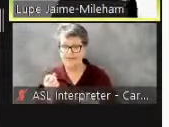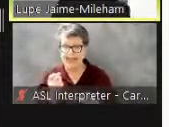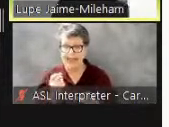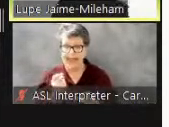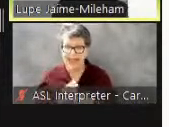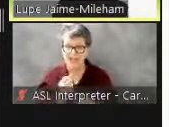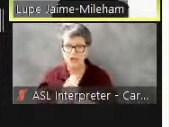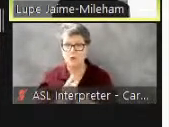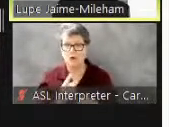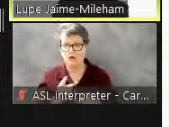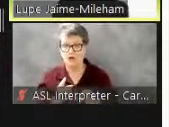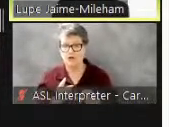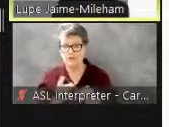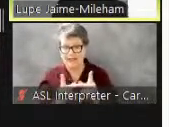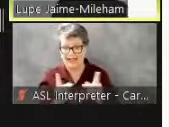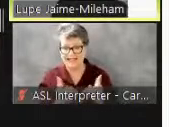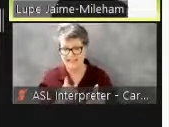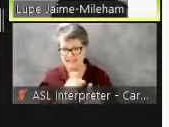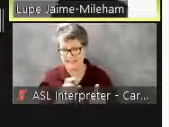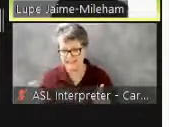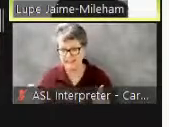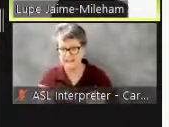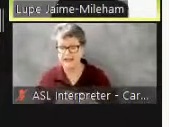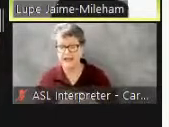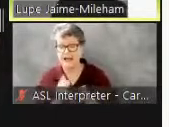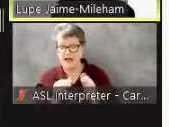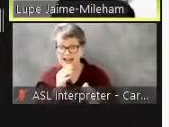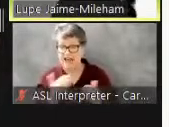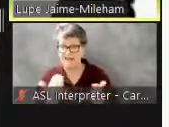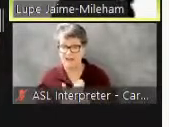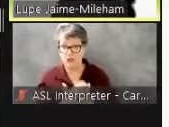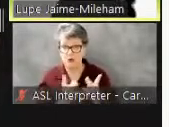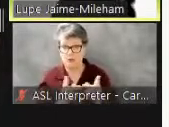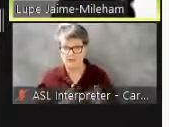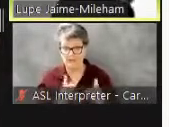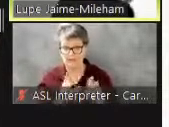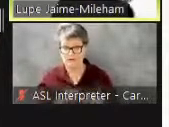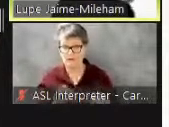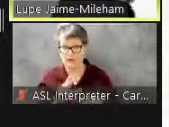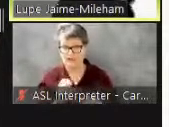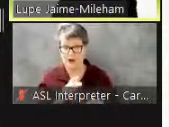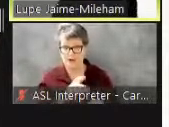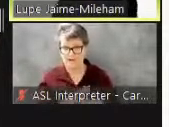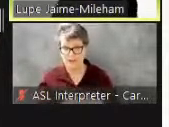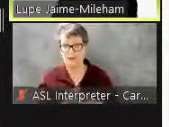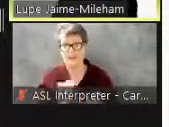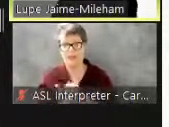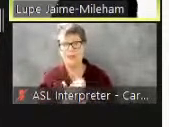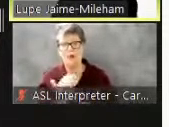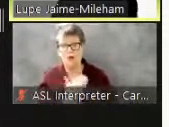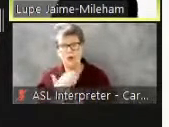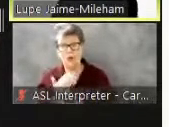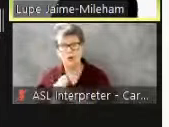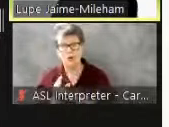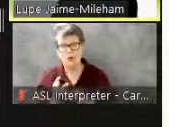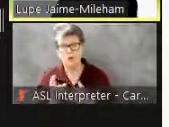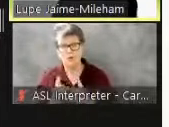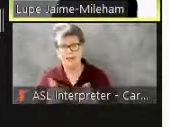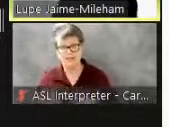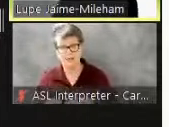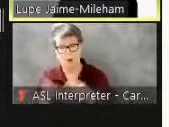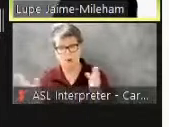sense, not having new slots available, there's currently slots that were awarded in 21-22